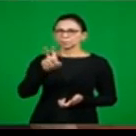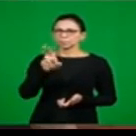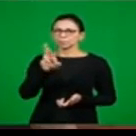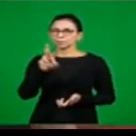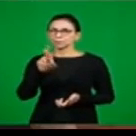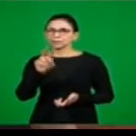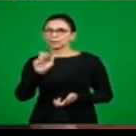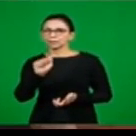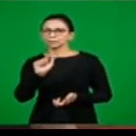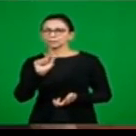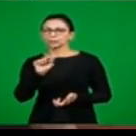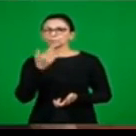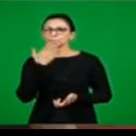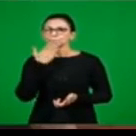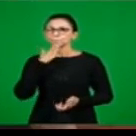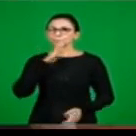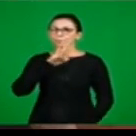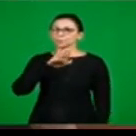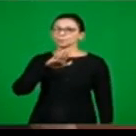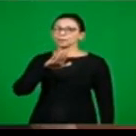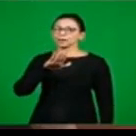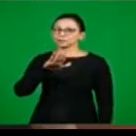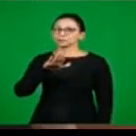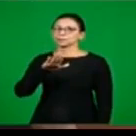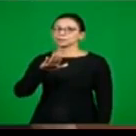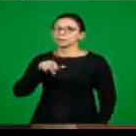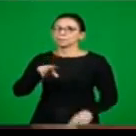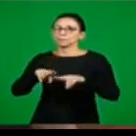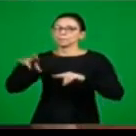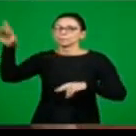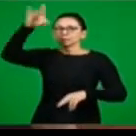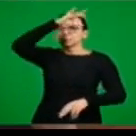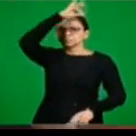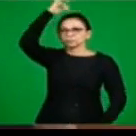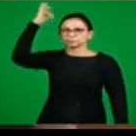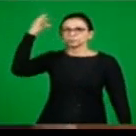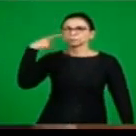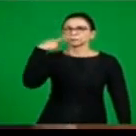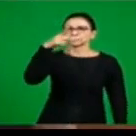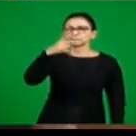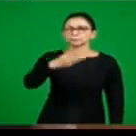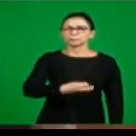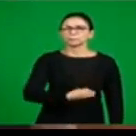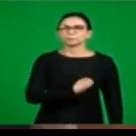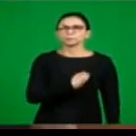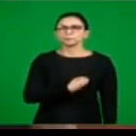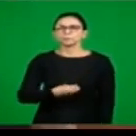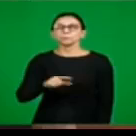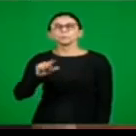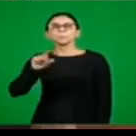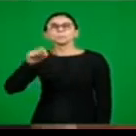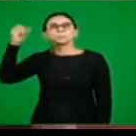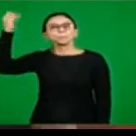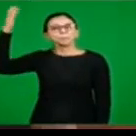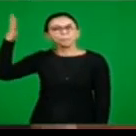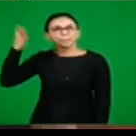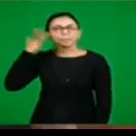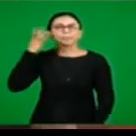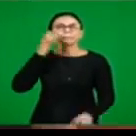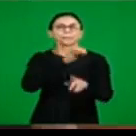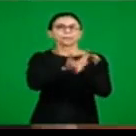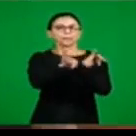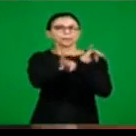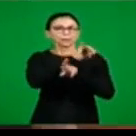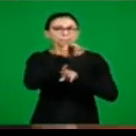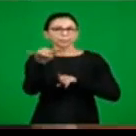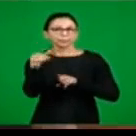what is a promise of God to the Holy Spirit in your life, which is revealed, which is